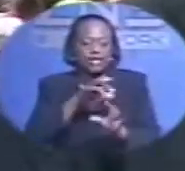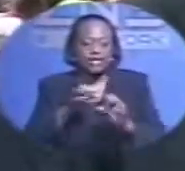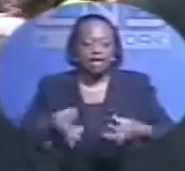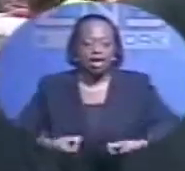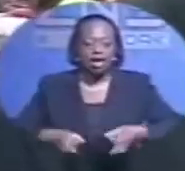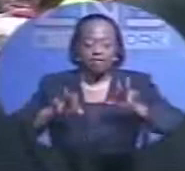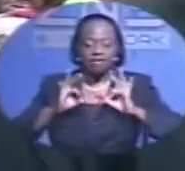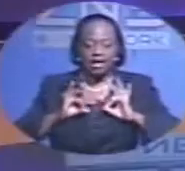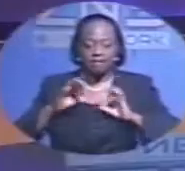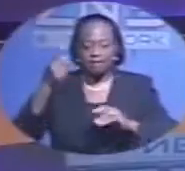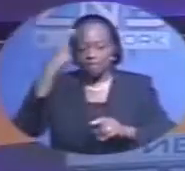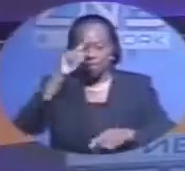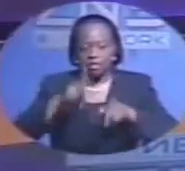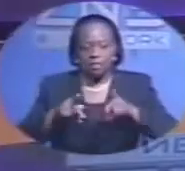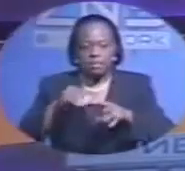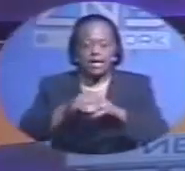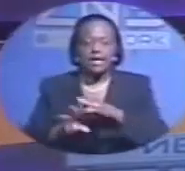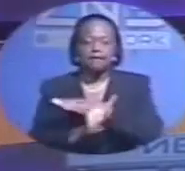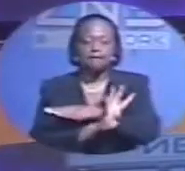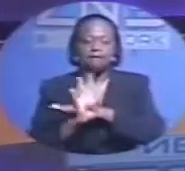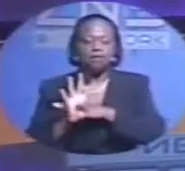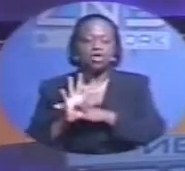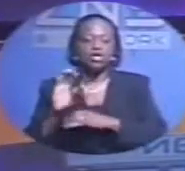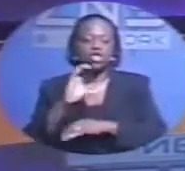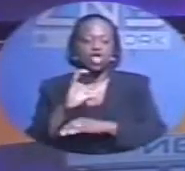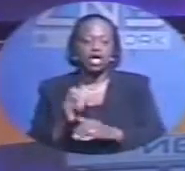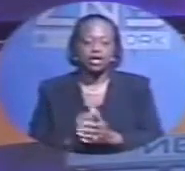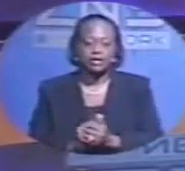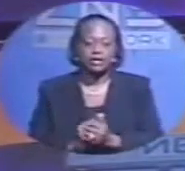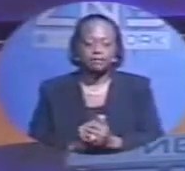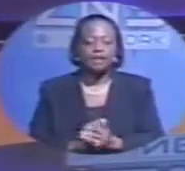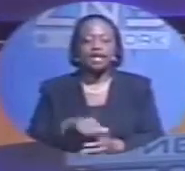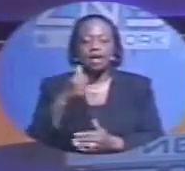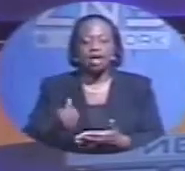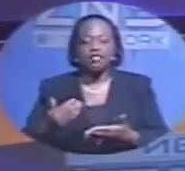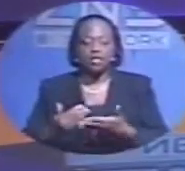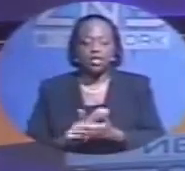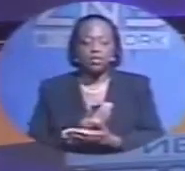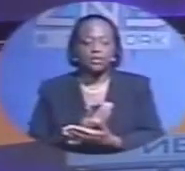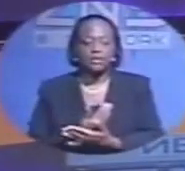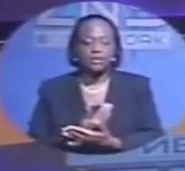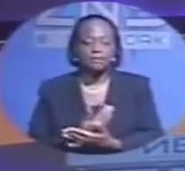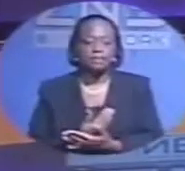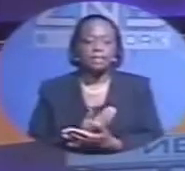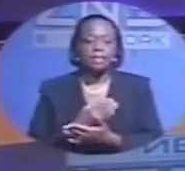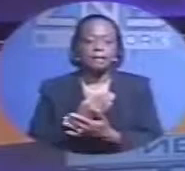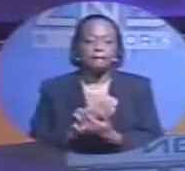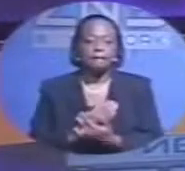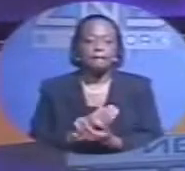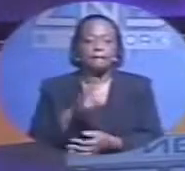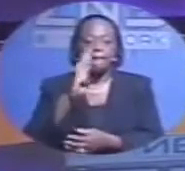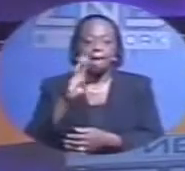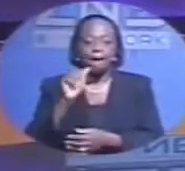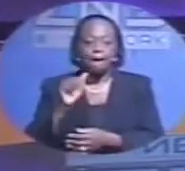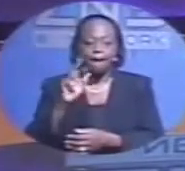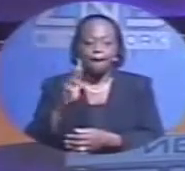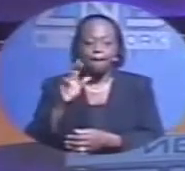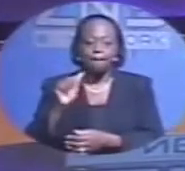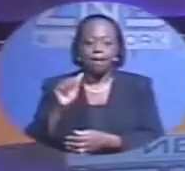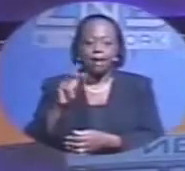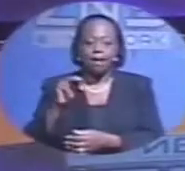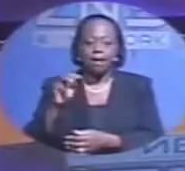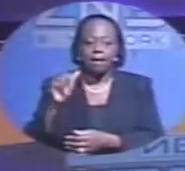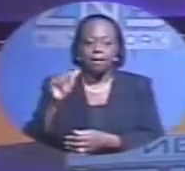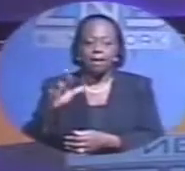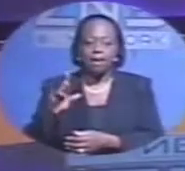of Fort Charlotte. In other news tonight, Balmar officials marking a major milestone in the construction phase of